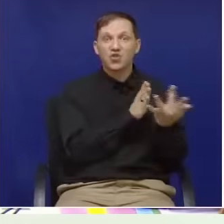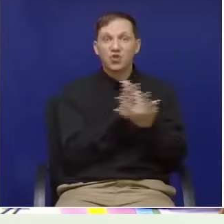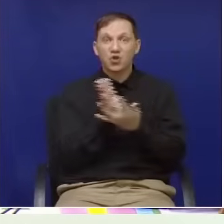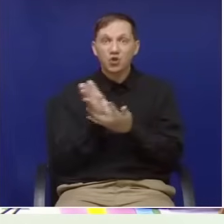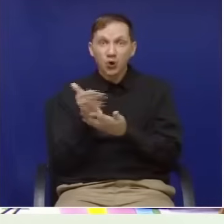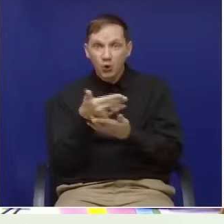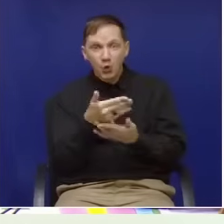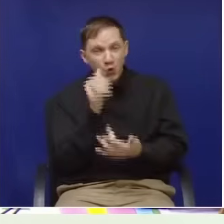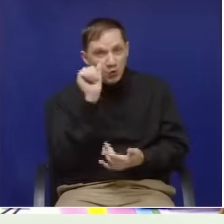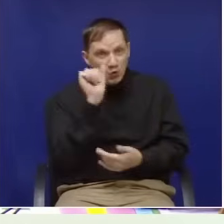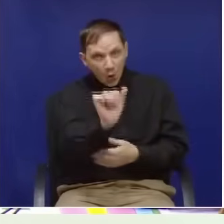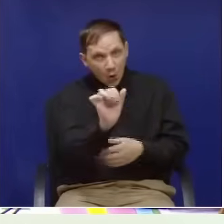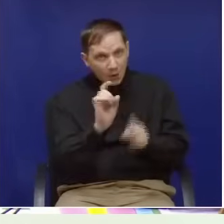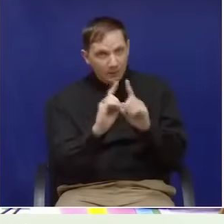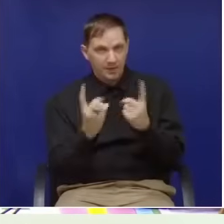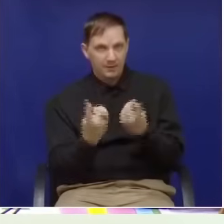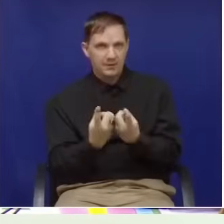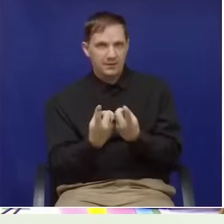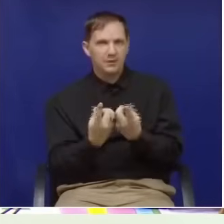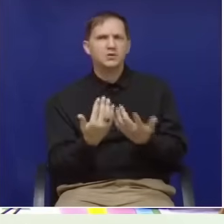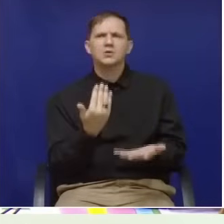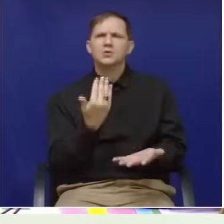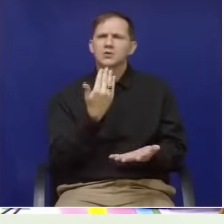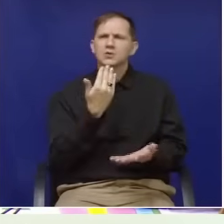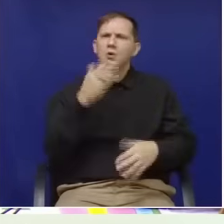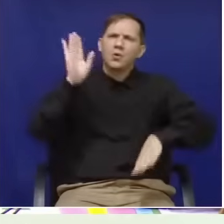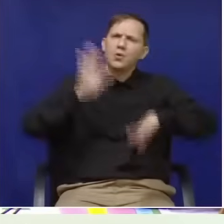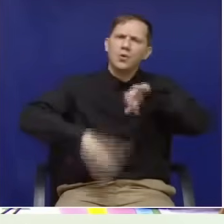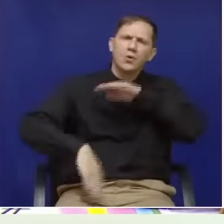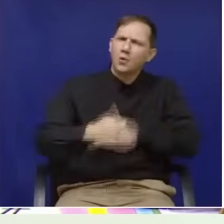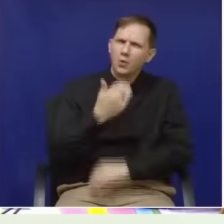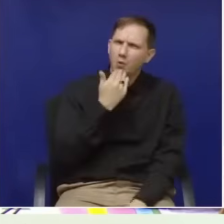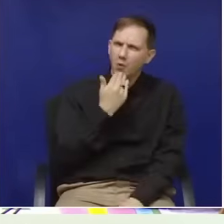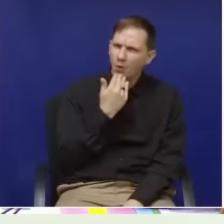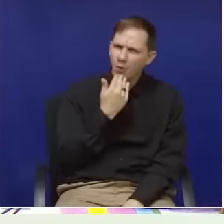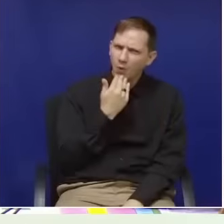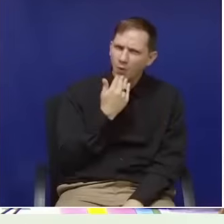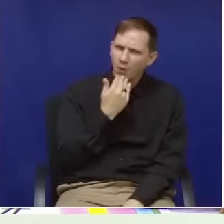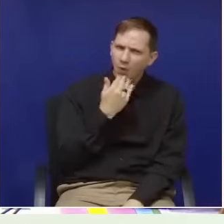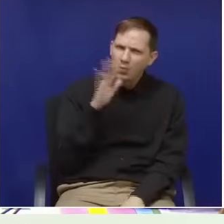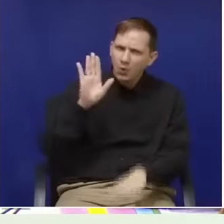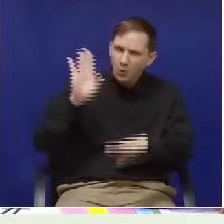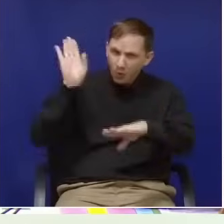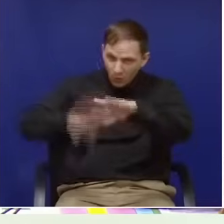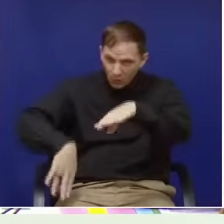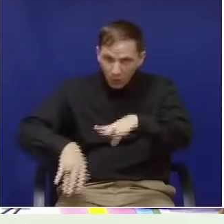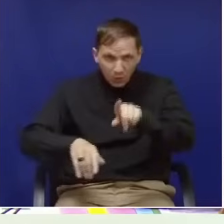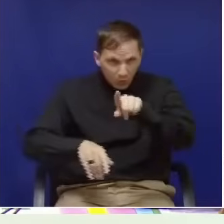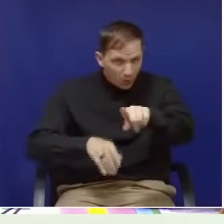chips are down, who then must be accountable for